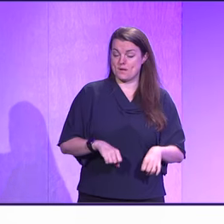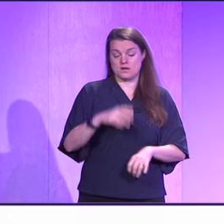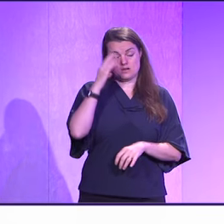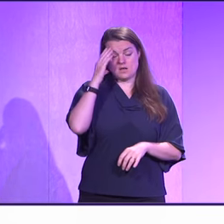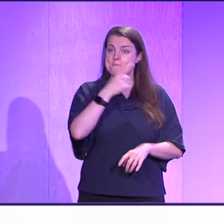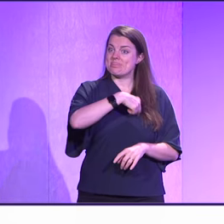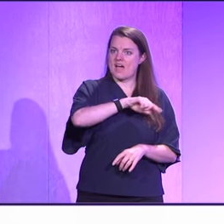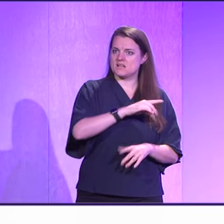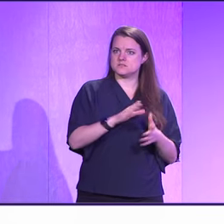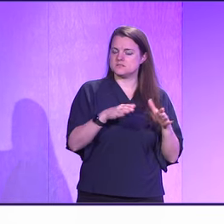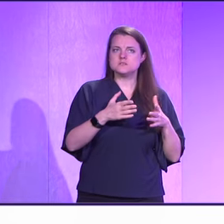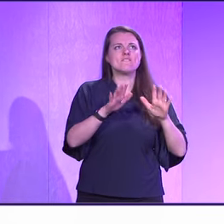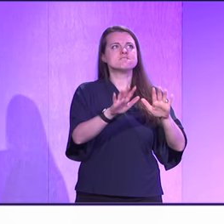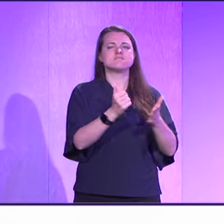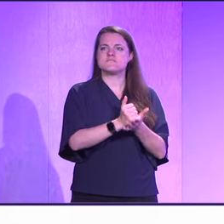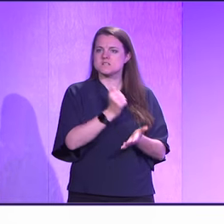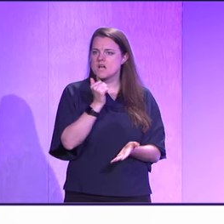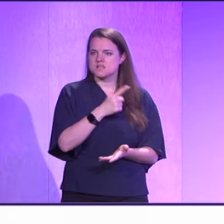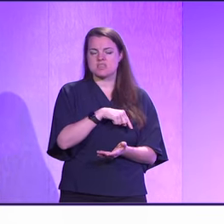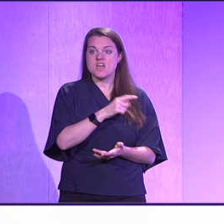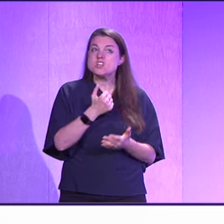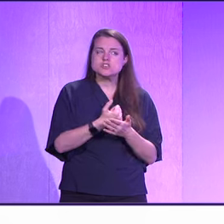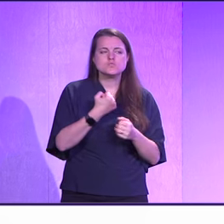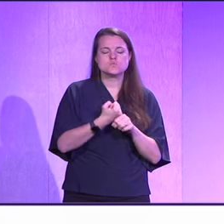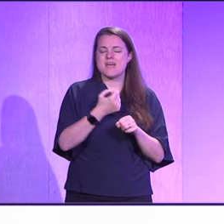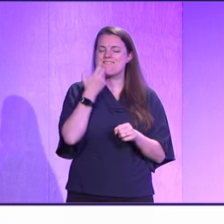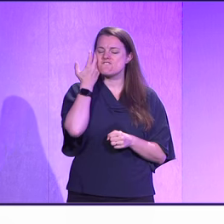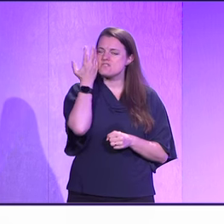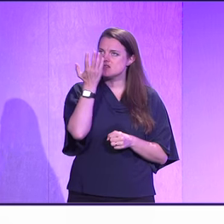right? They're fantastic.